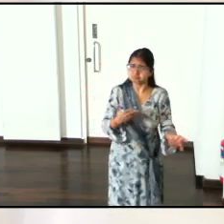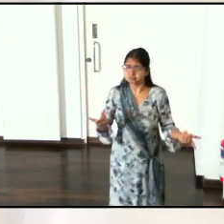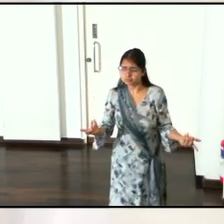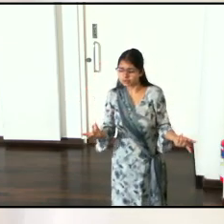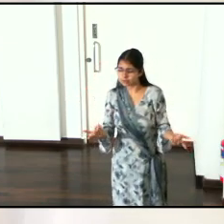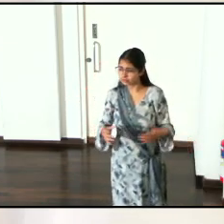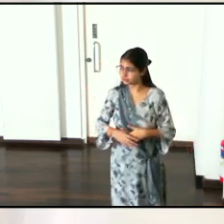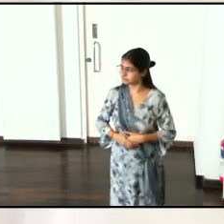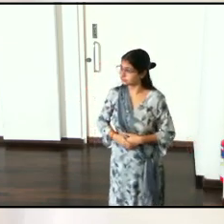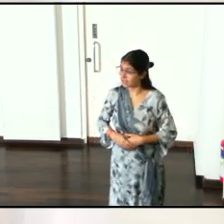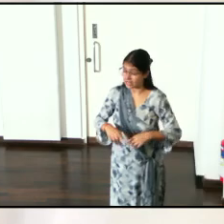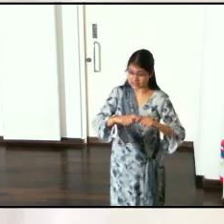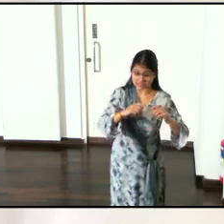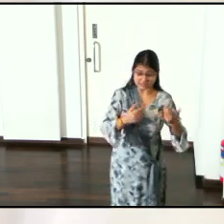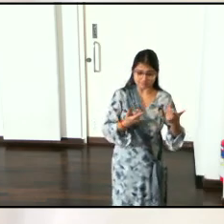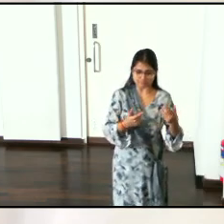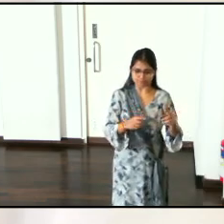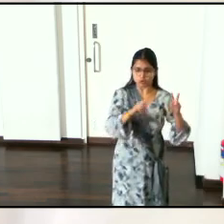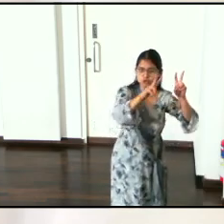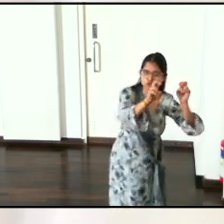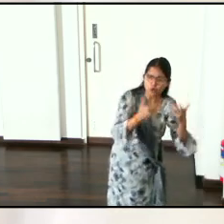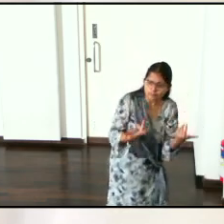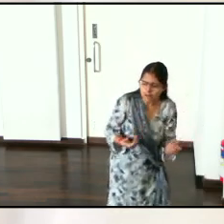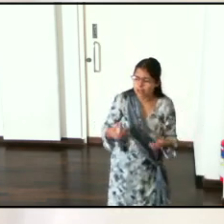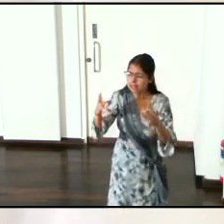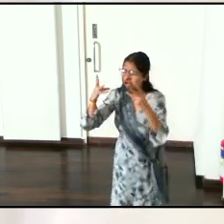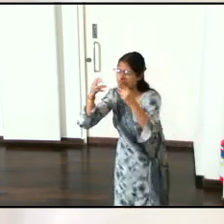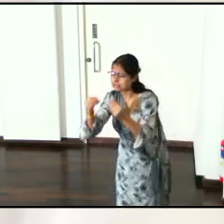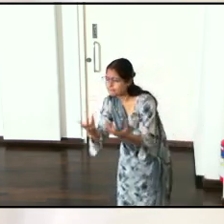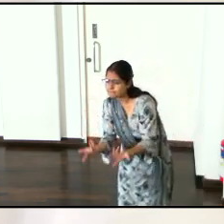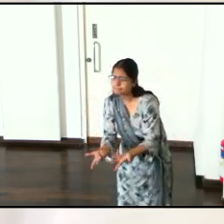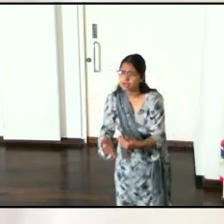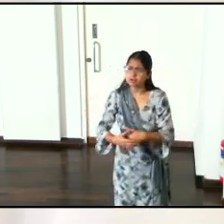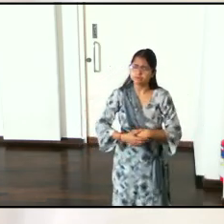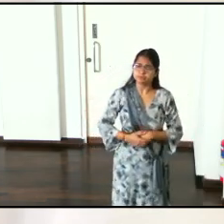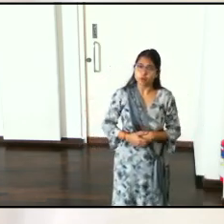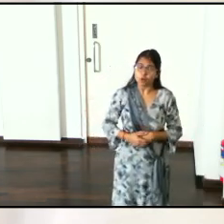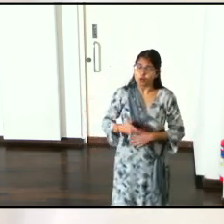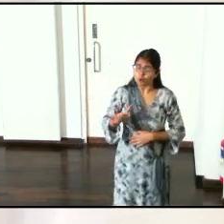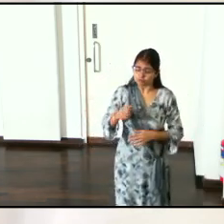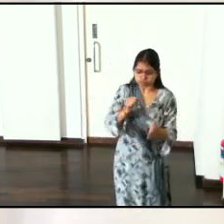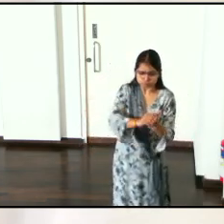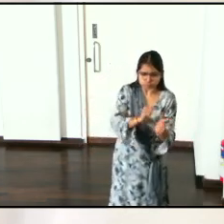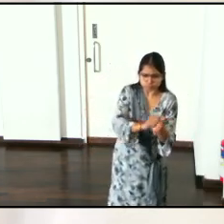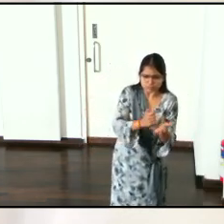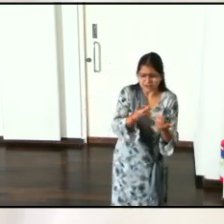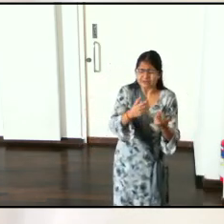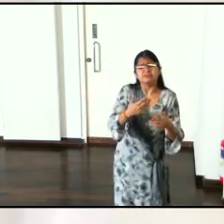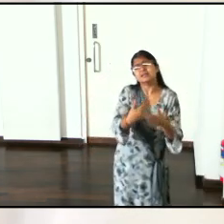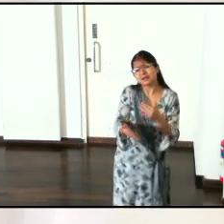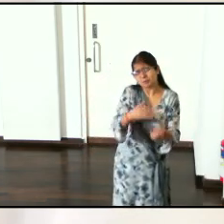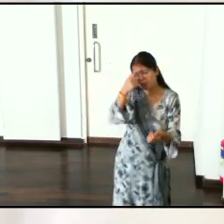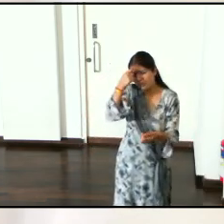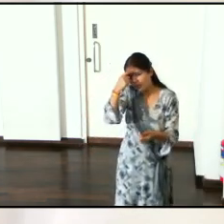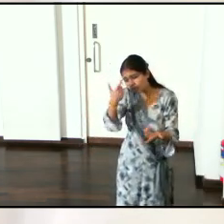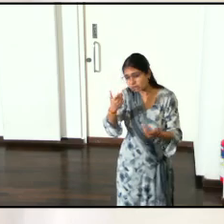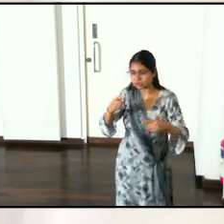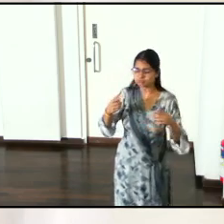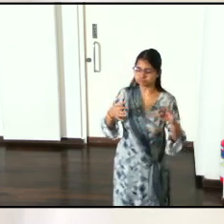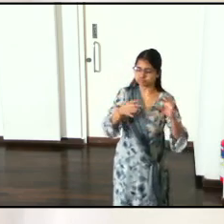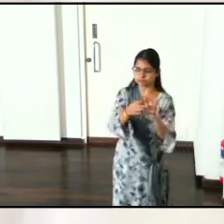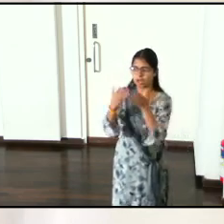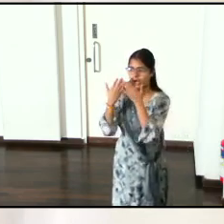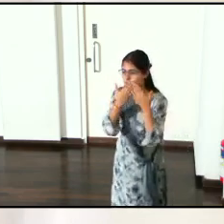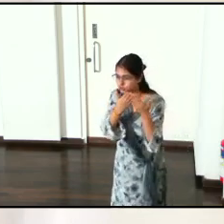of themes and any number of kinds of issues have been addressed in this, whether it's